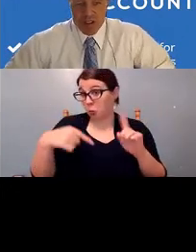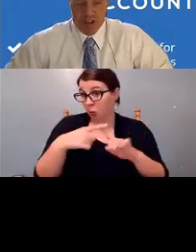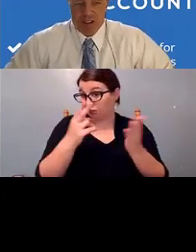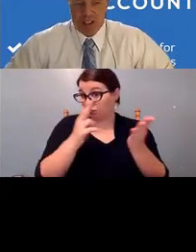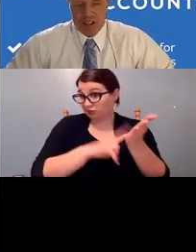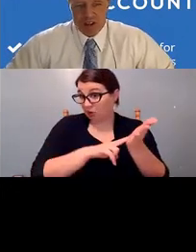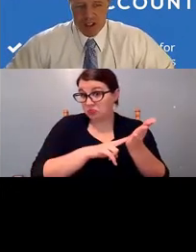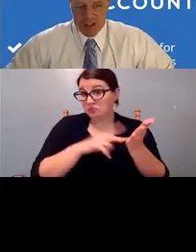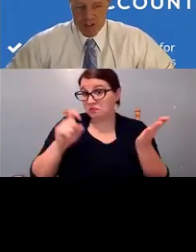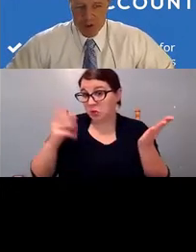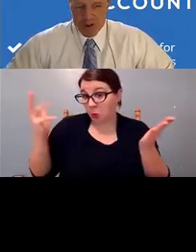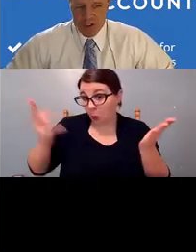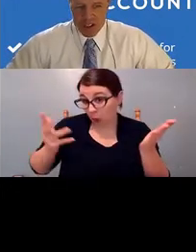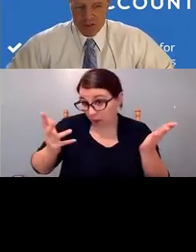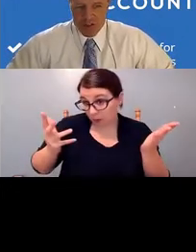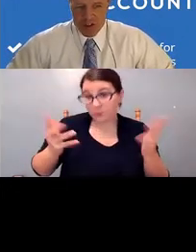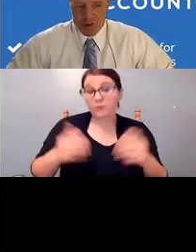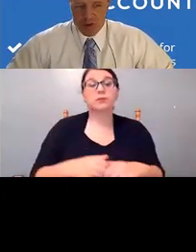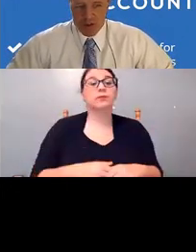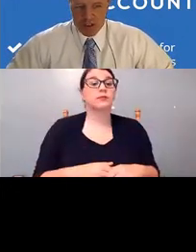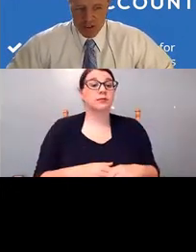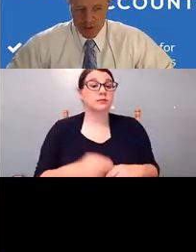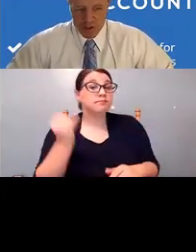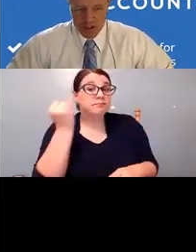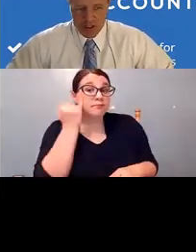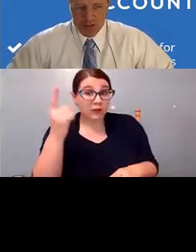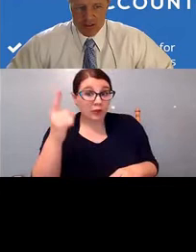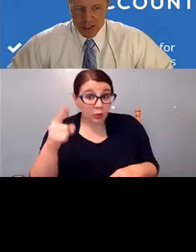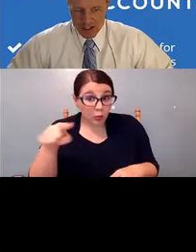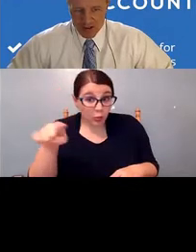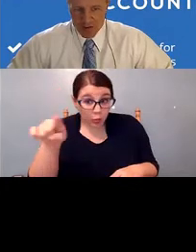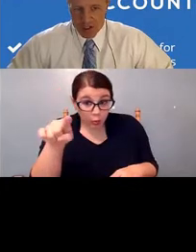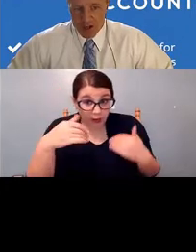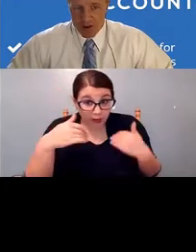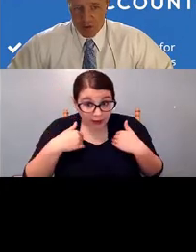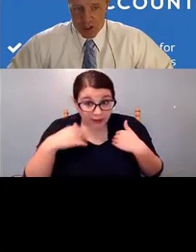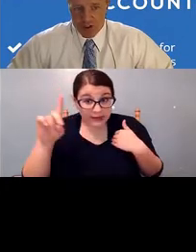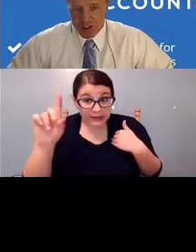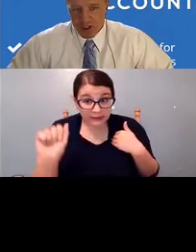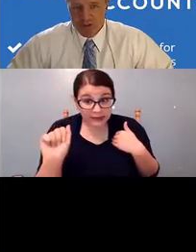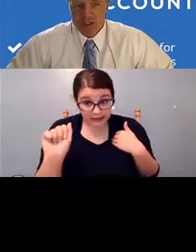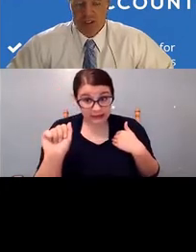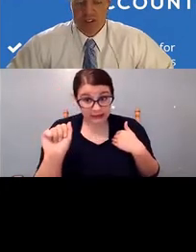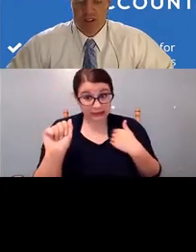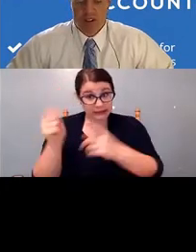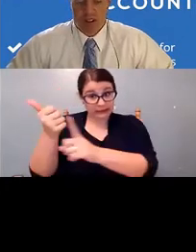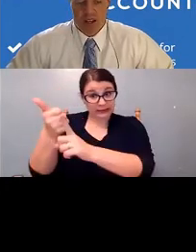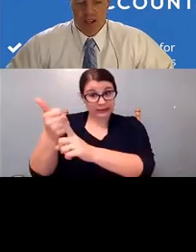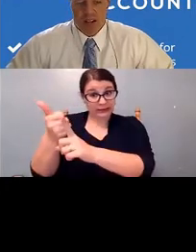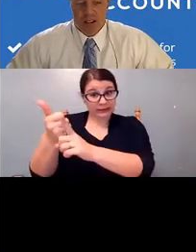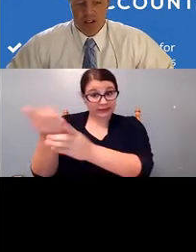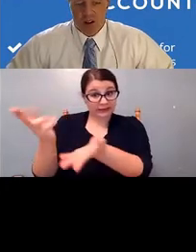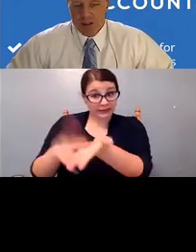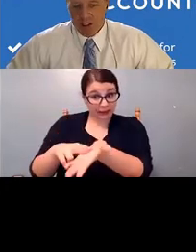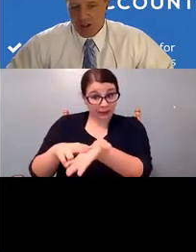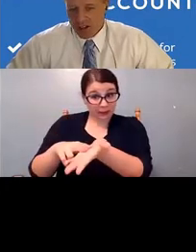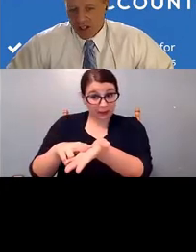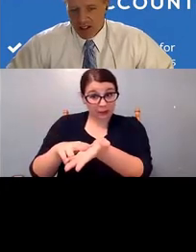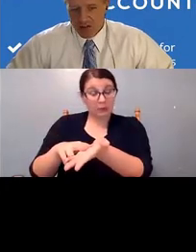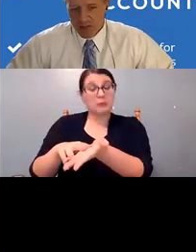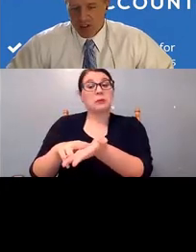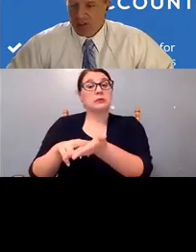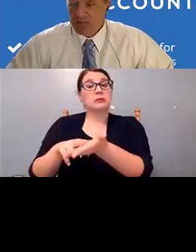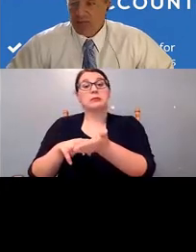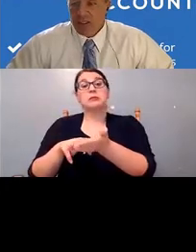So basically here, if you are the individual with the disability signing up for an account for yourself, then having